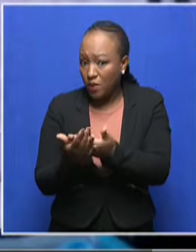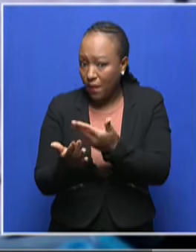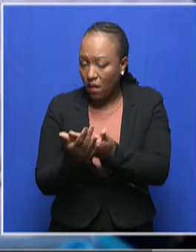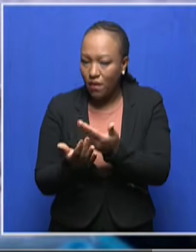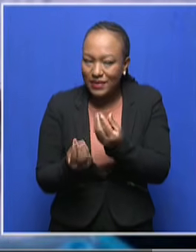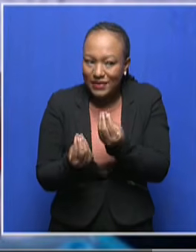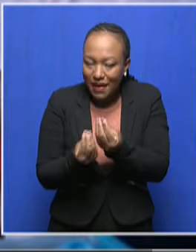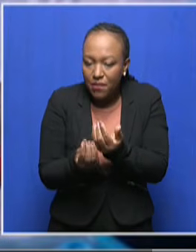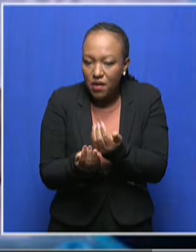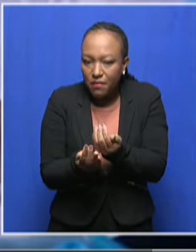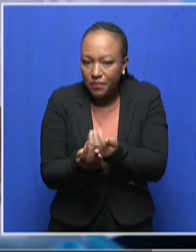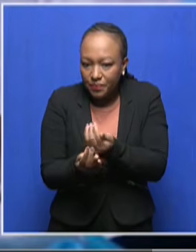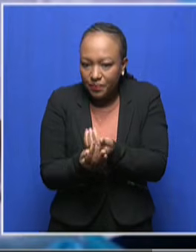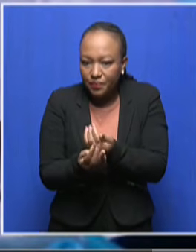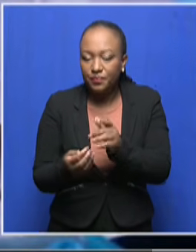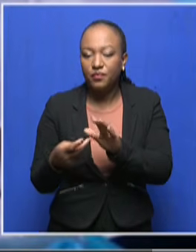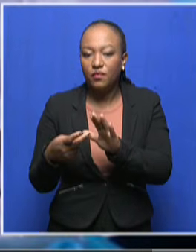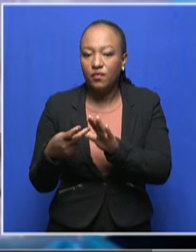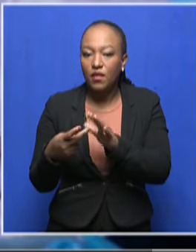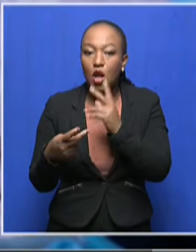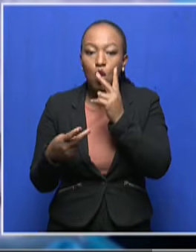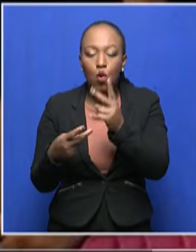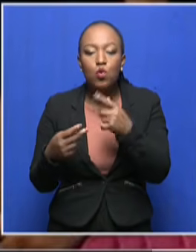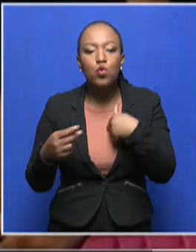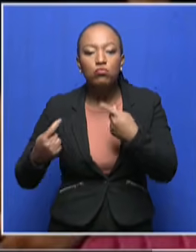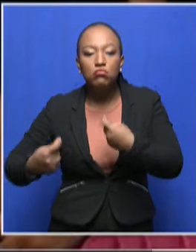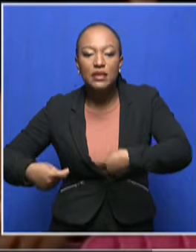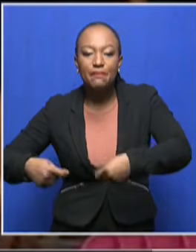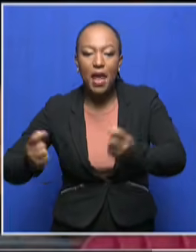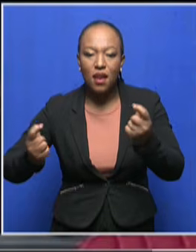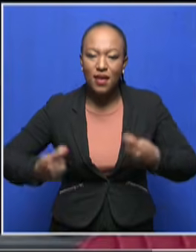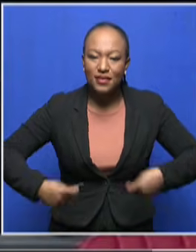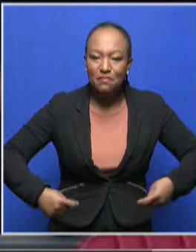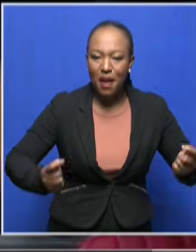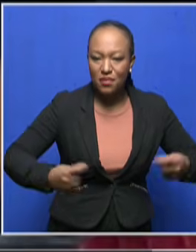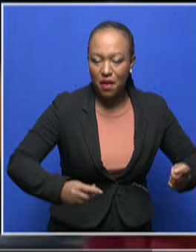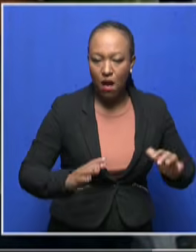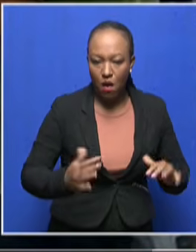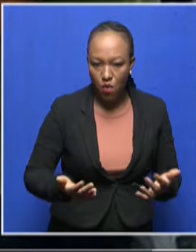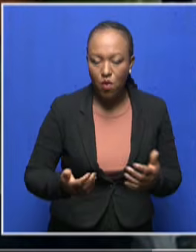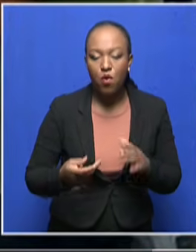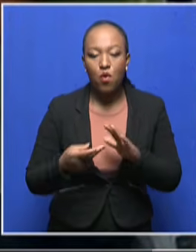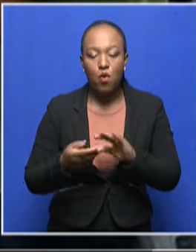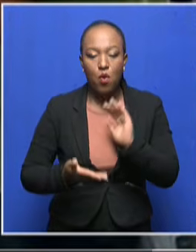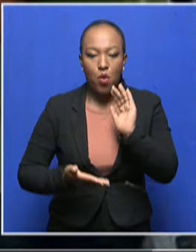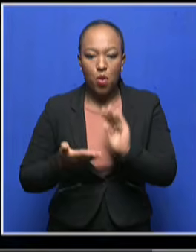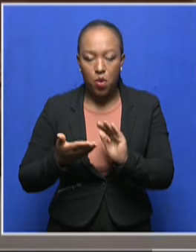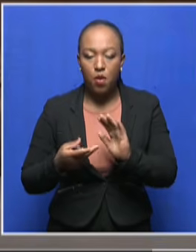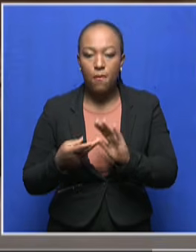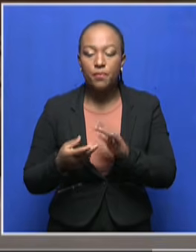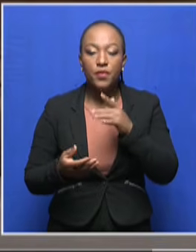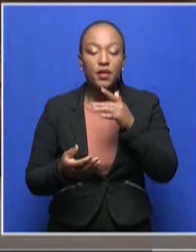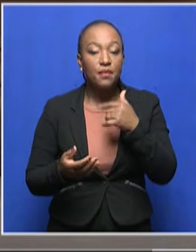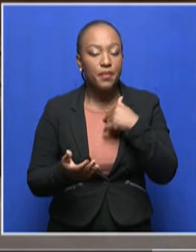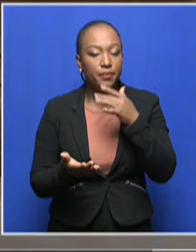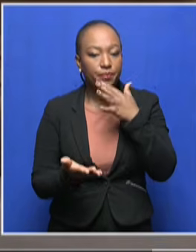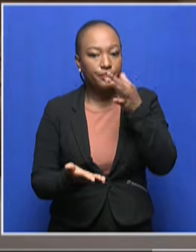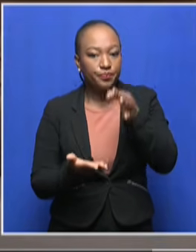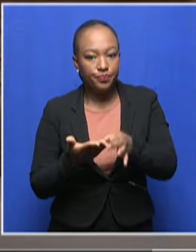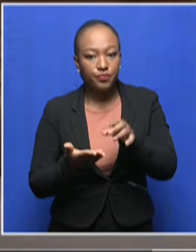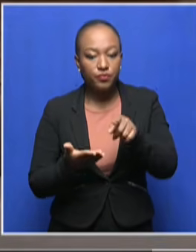that's the first thing. Go and critically look at your spending. See if there's a way that you can. And then the next thing I would strongly suggest is go and have a look